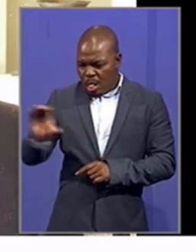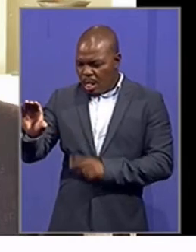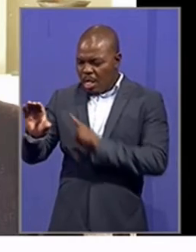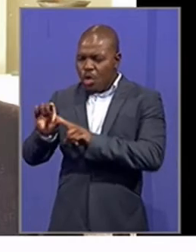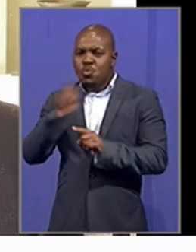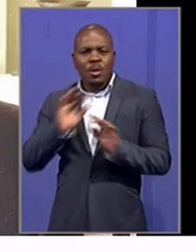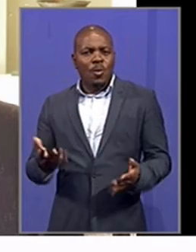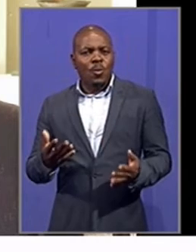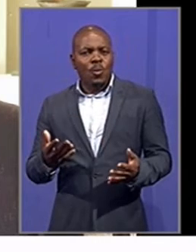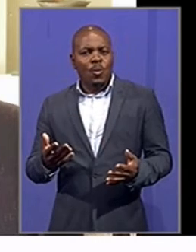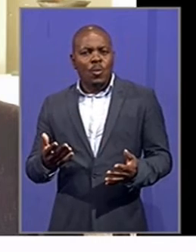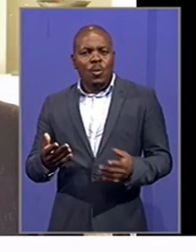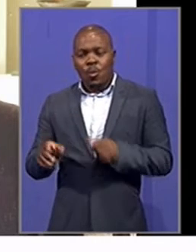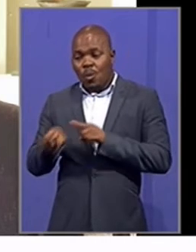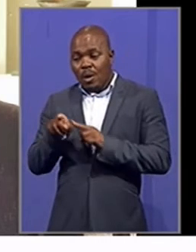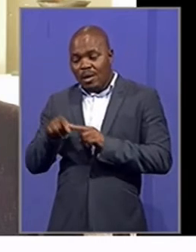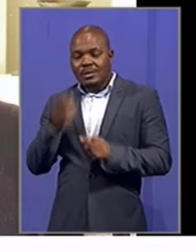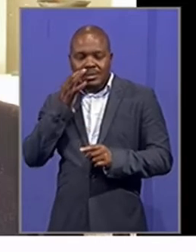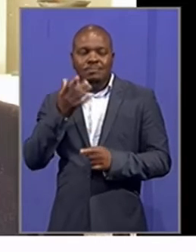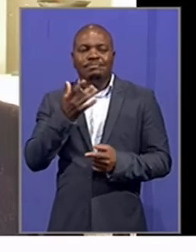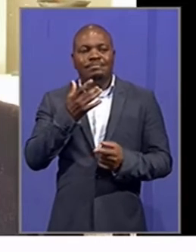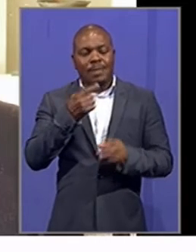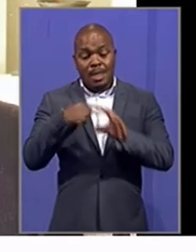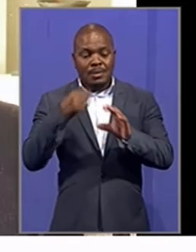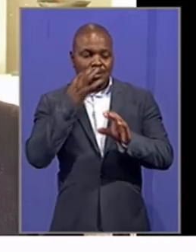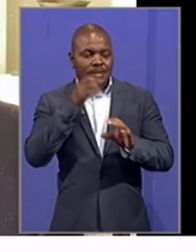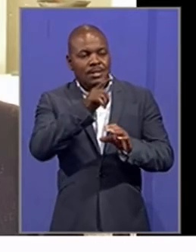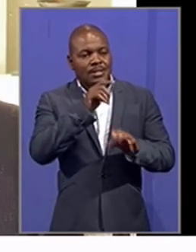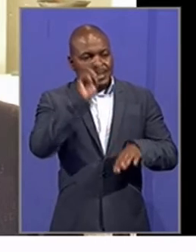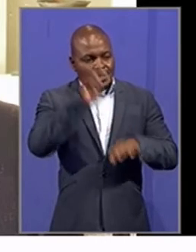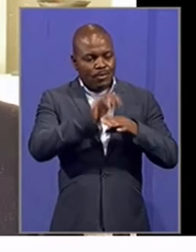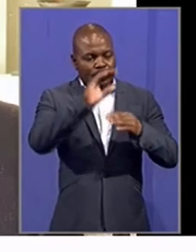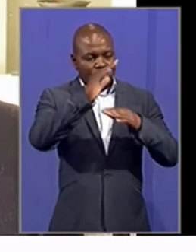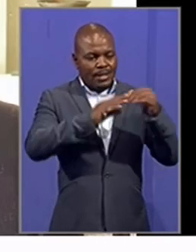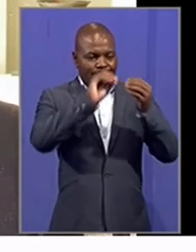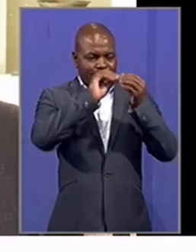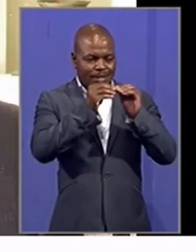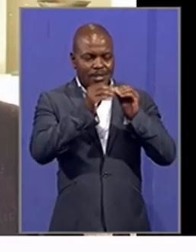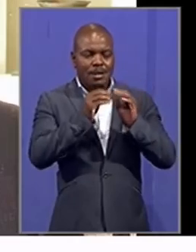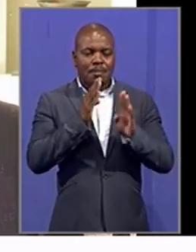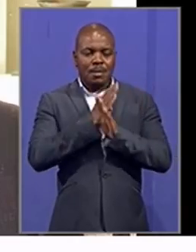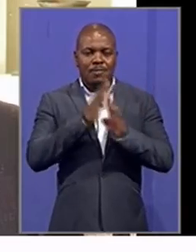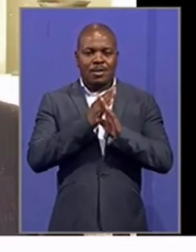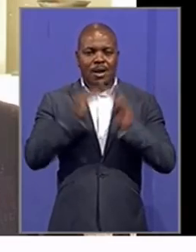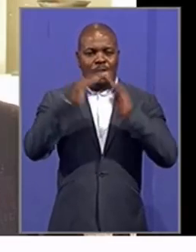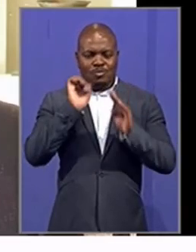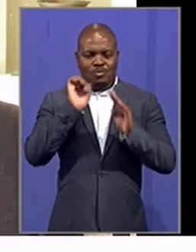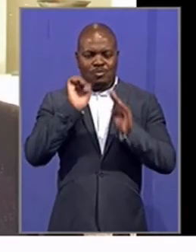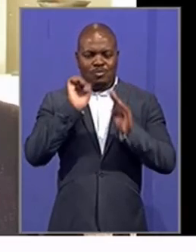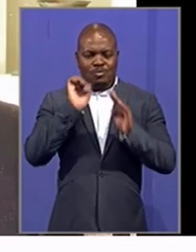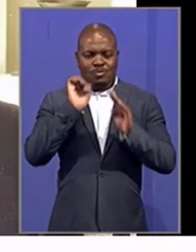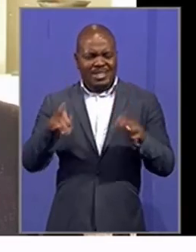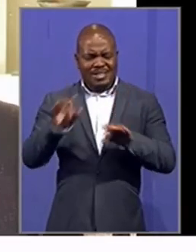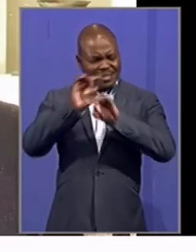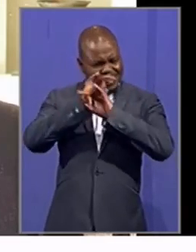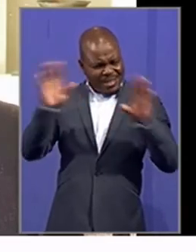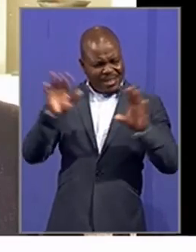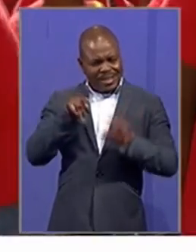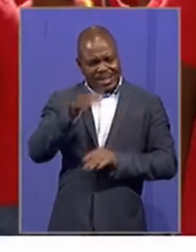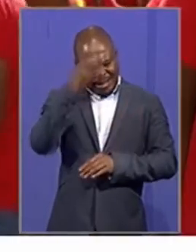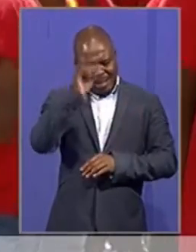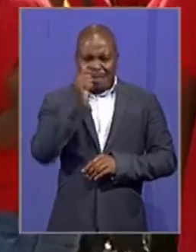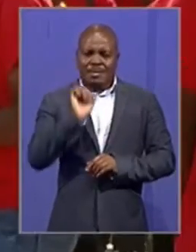it says the money must be used to renovate the property, private property of Mabuyane, when it is clear that that money belongs to the